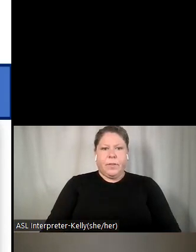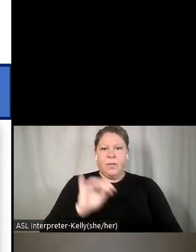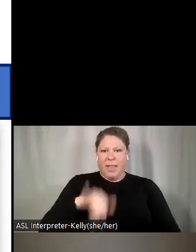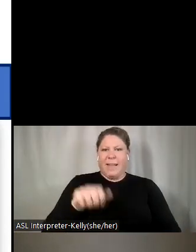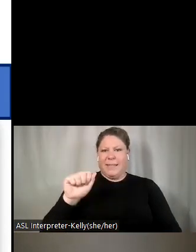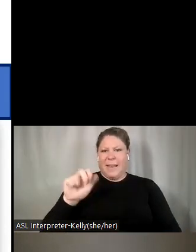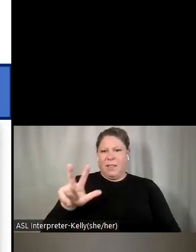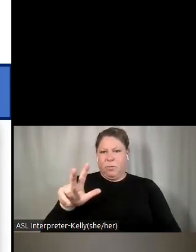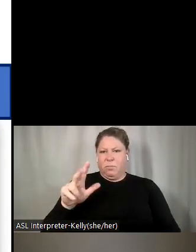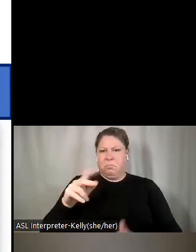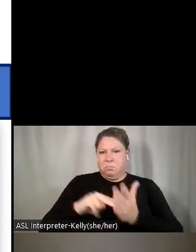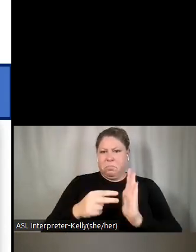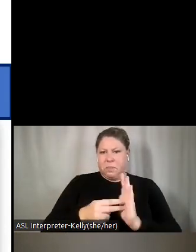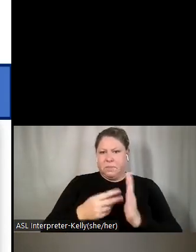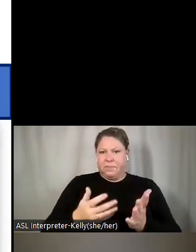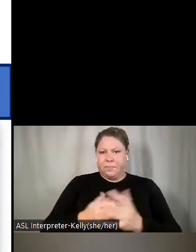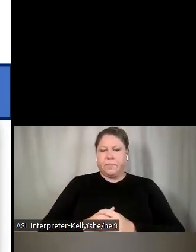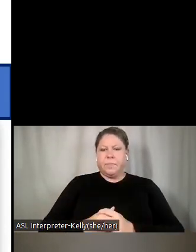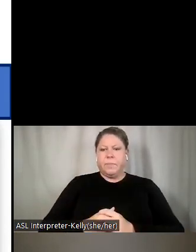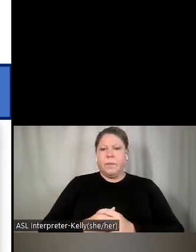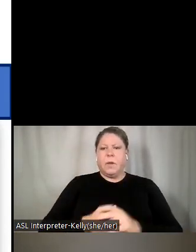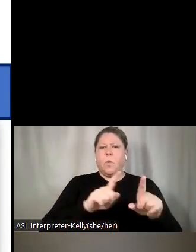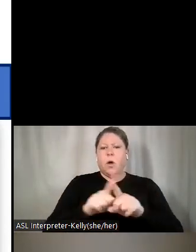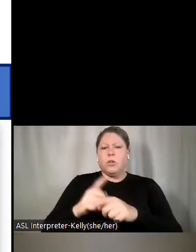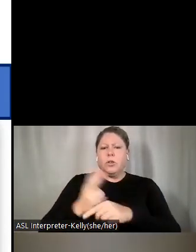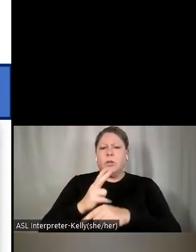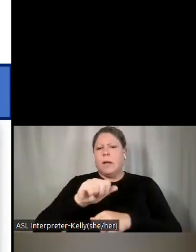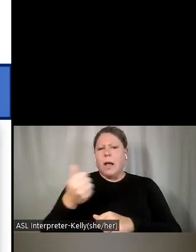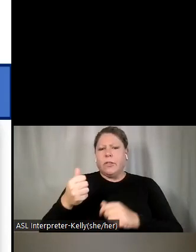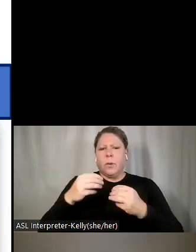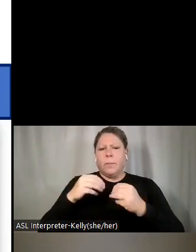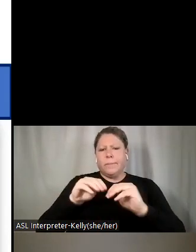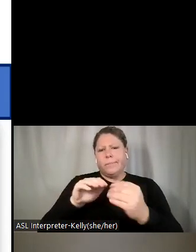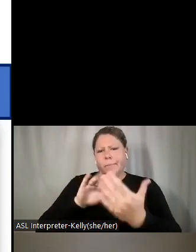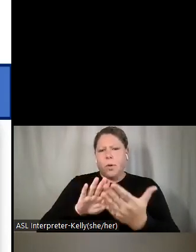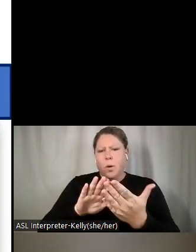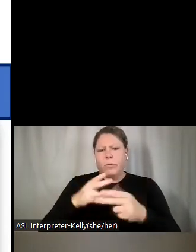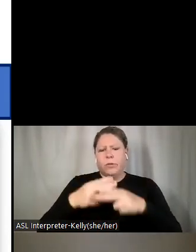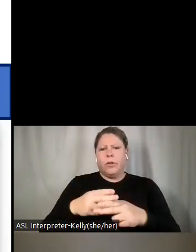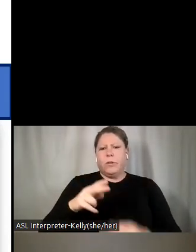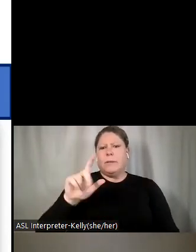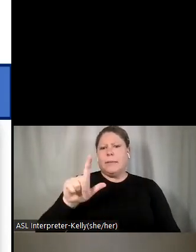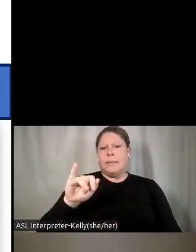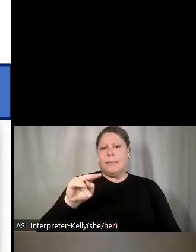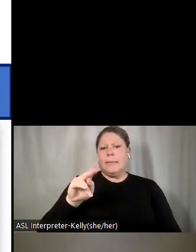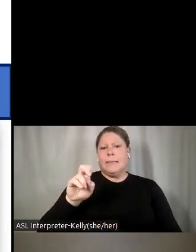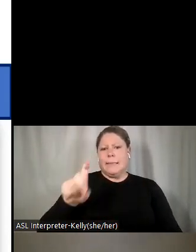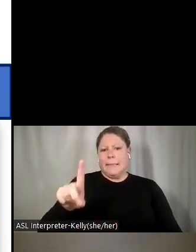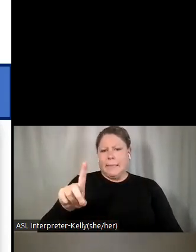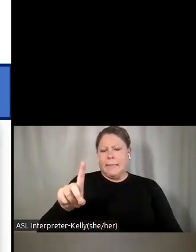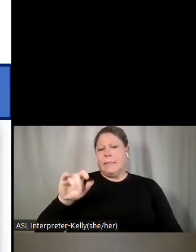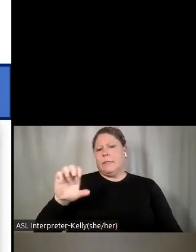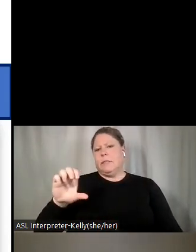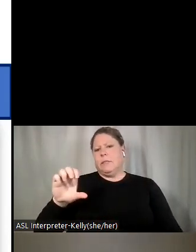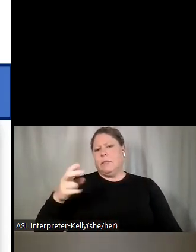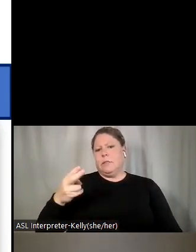also using what we call linked checking. So linked checking has been integral to our strategic A3 work